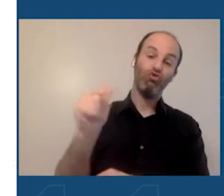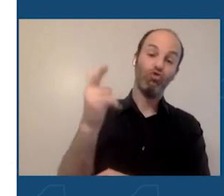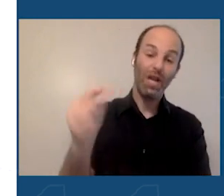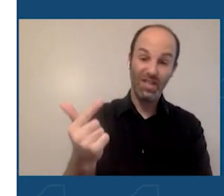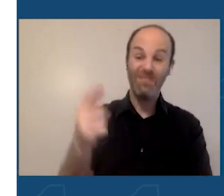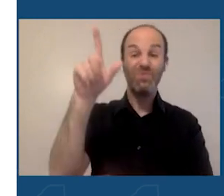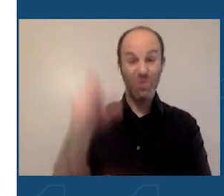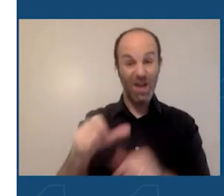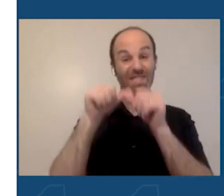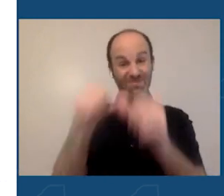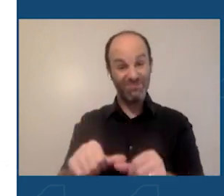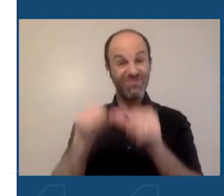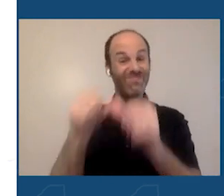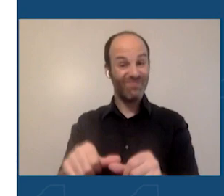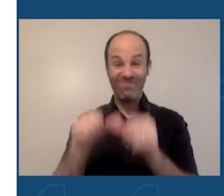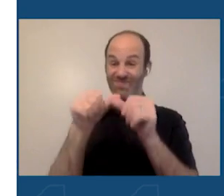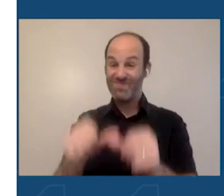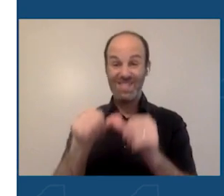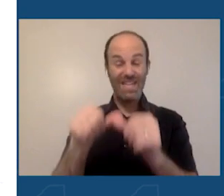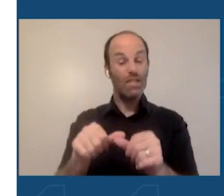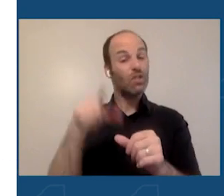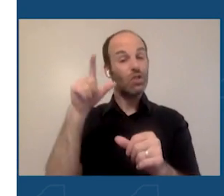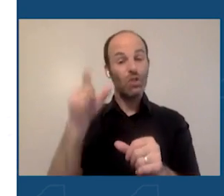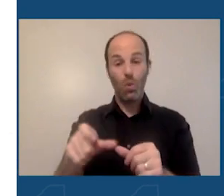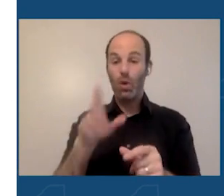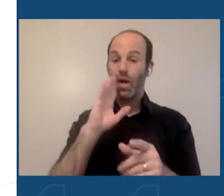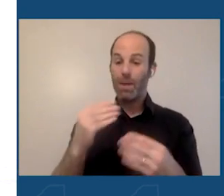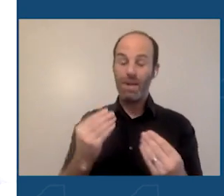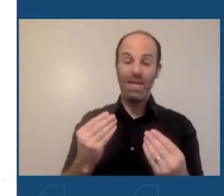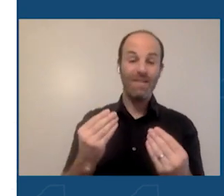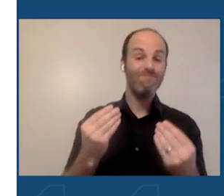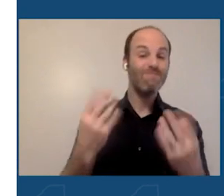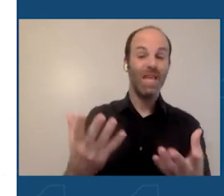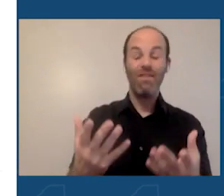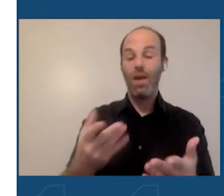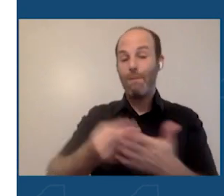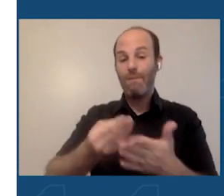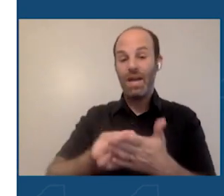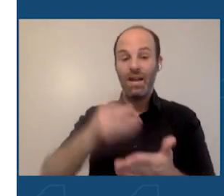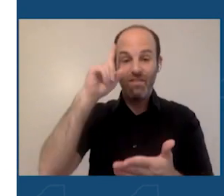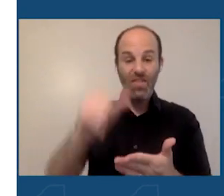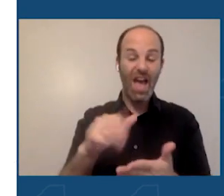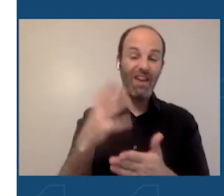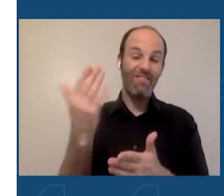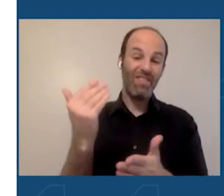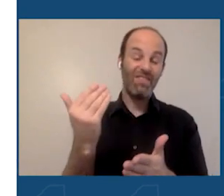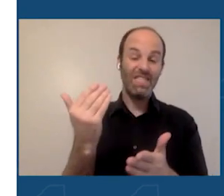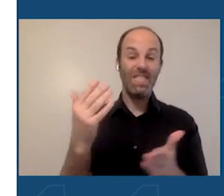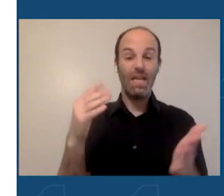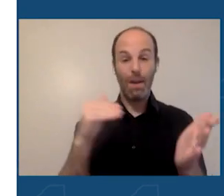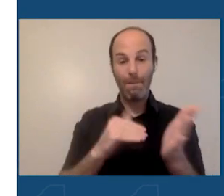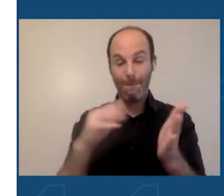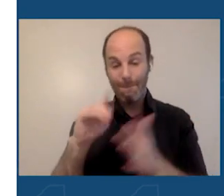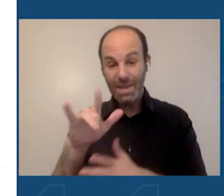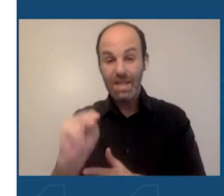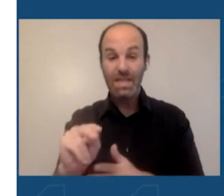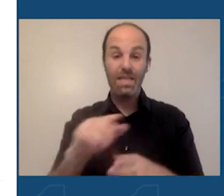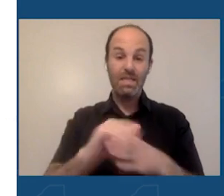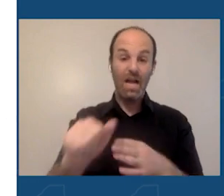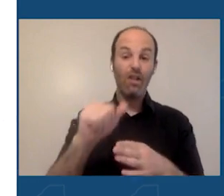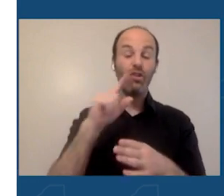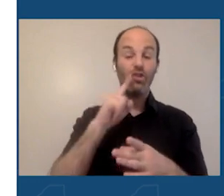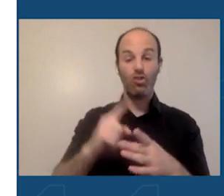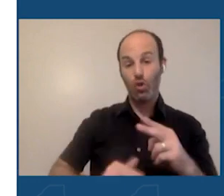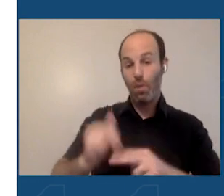of this. So we're going to be giving an update on that. But we invested $15 million to remove built-up sediment from the bottom of